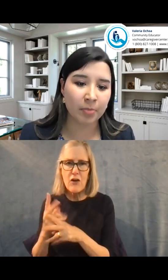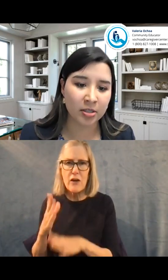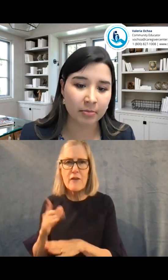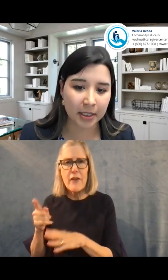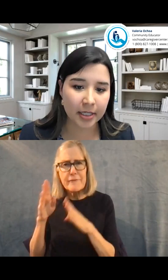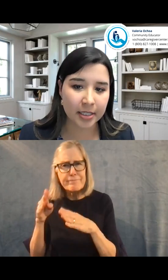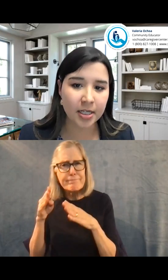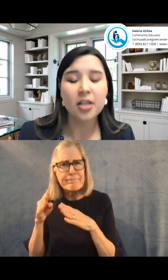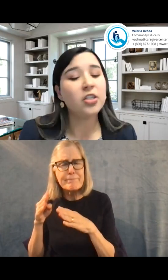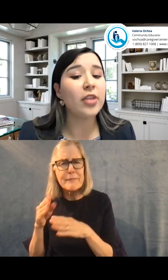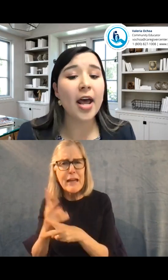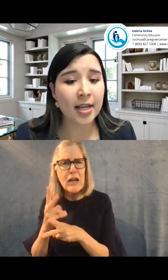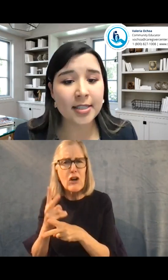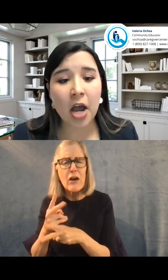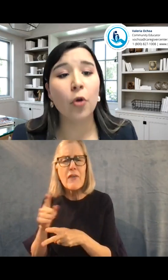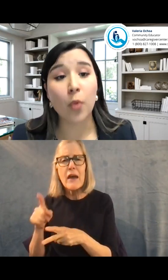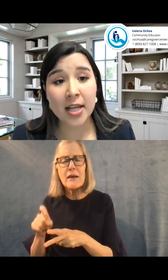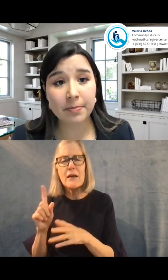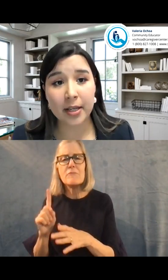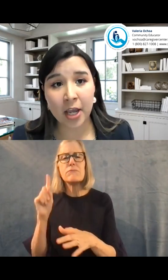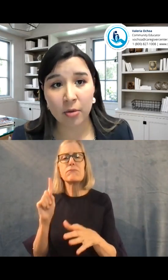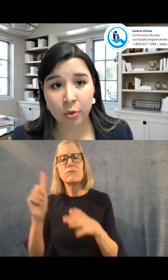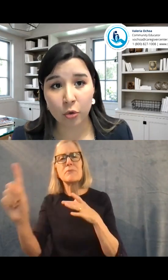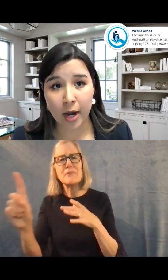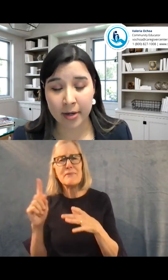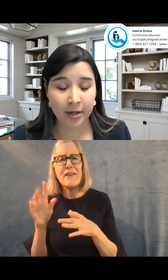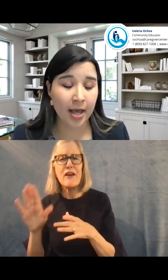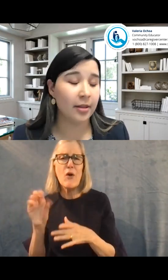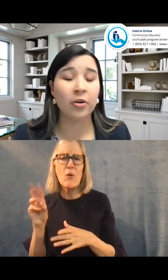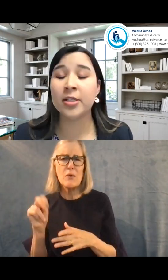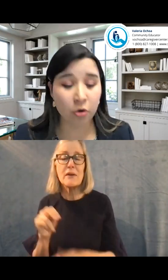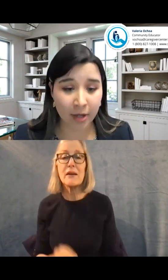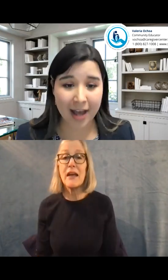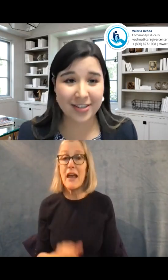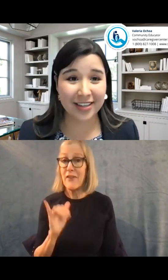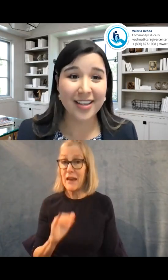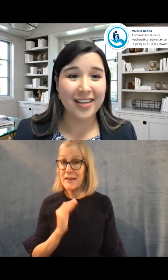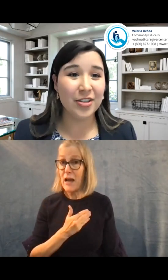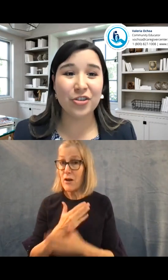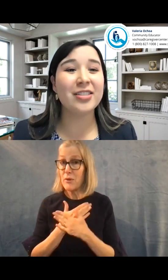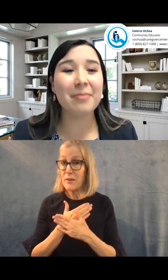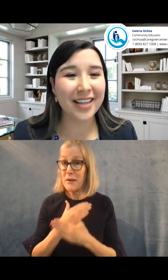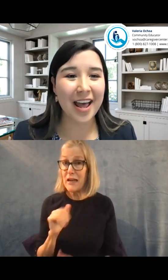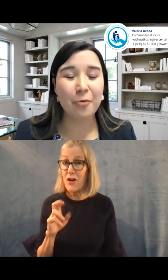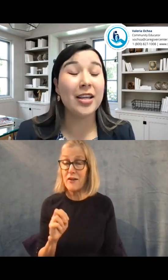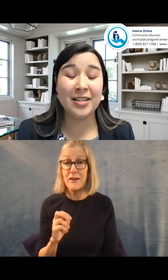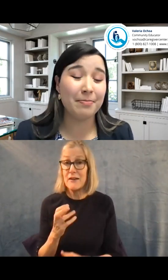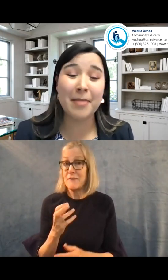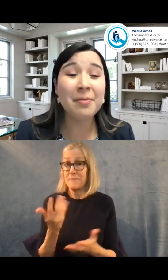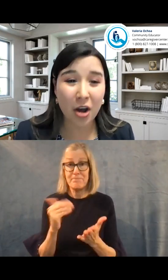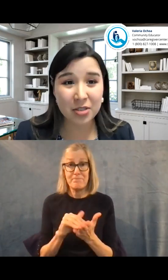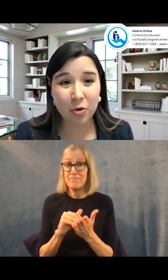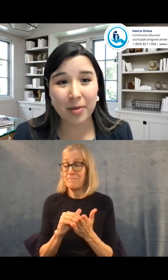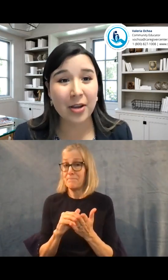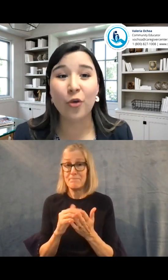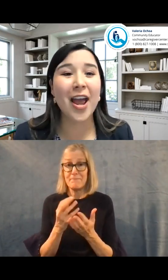caregiving responsibilities. So that is our respite care program. And again, there is no catch. It's just something that it's